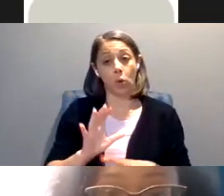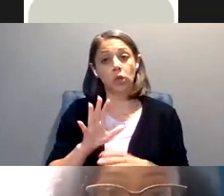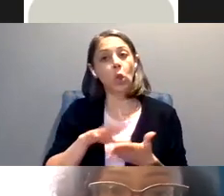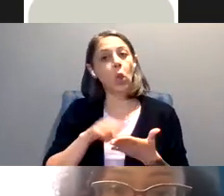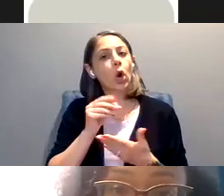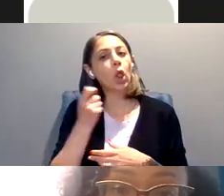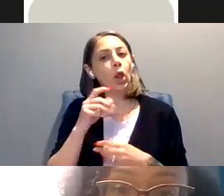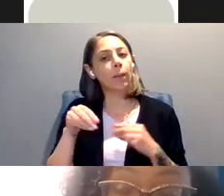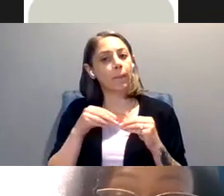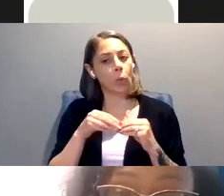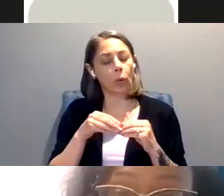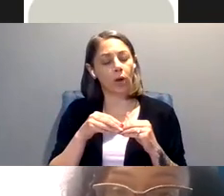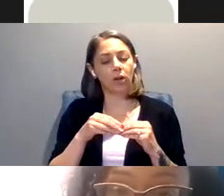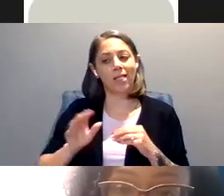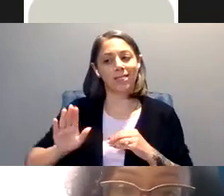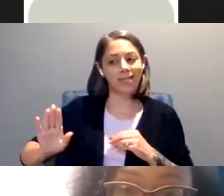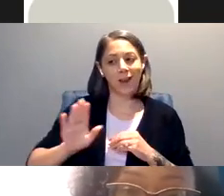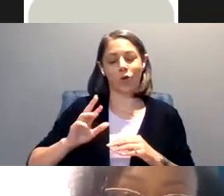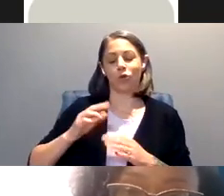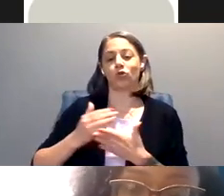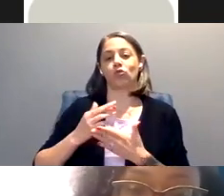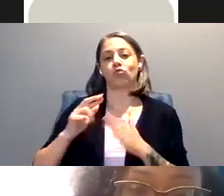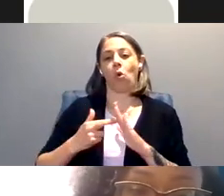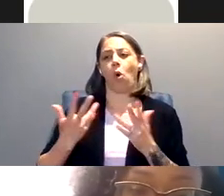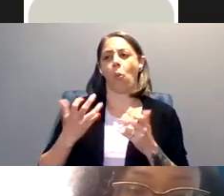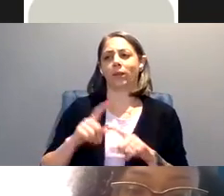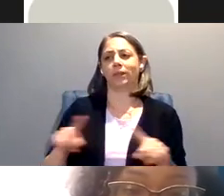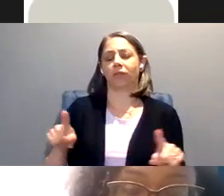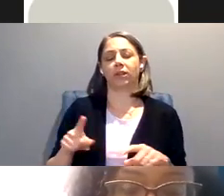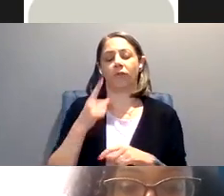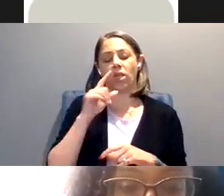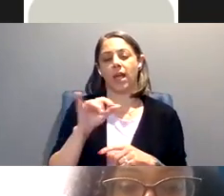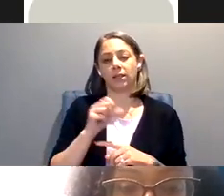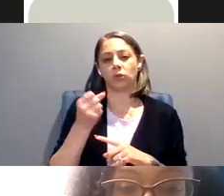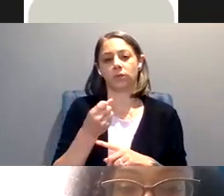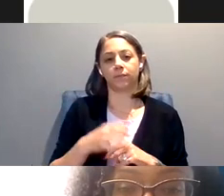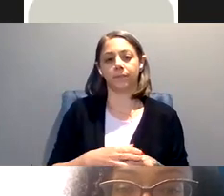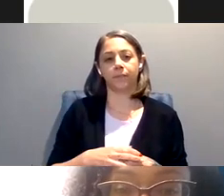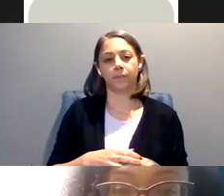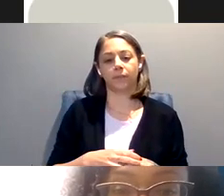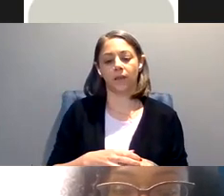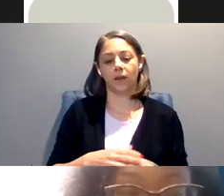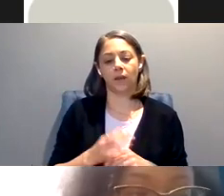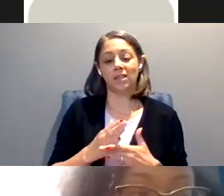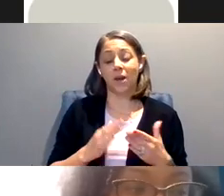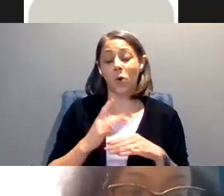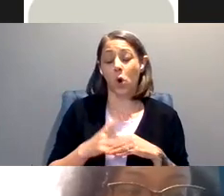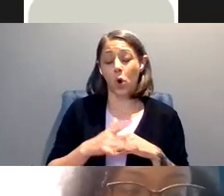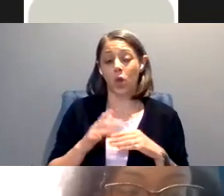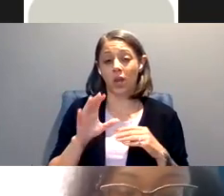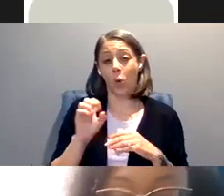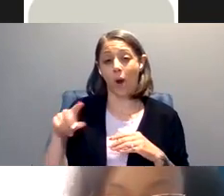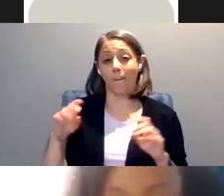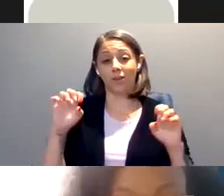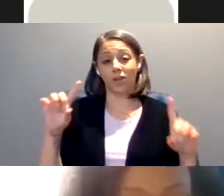more about what would be their new role and what would be different in that situation. And some of that early co-op education helps people